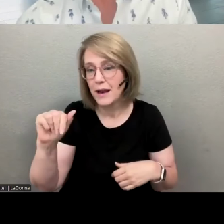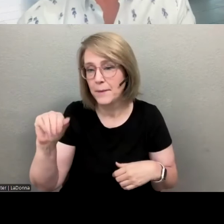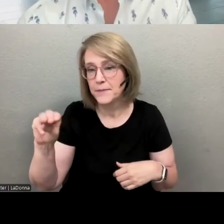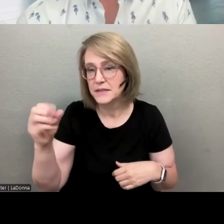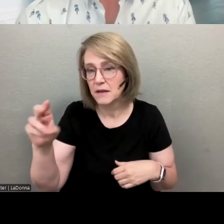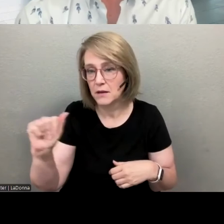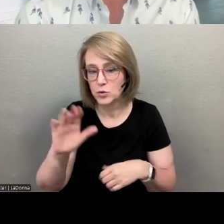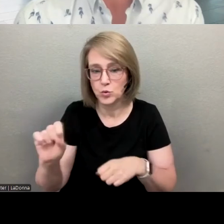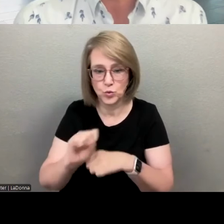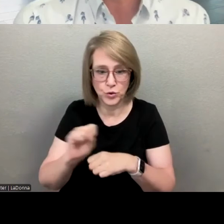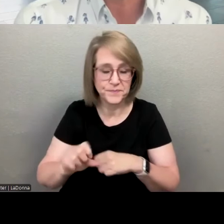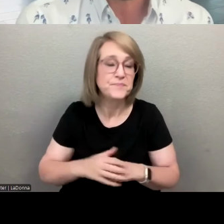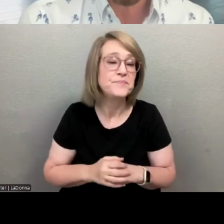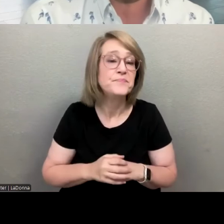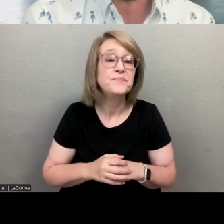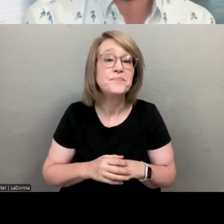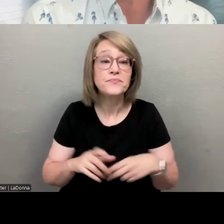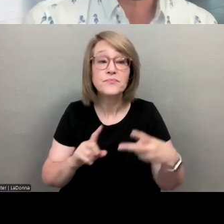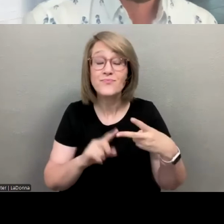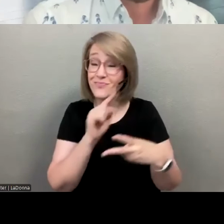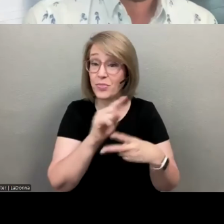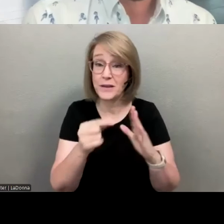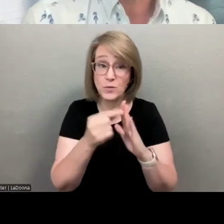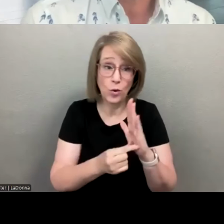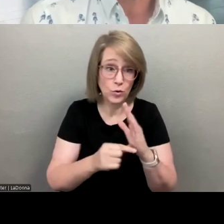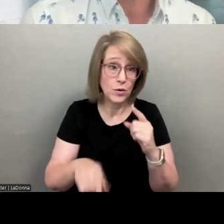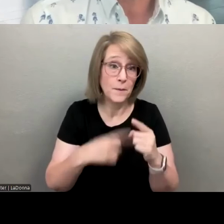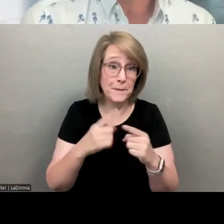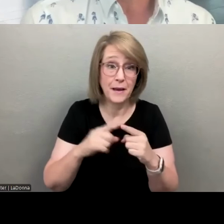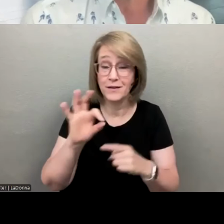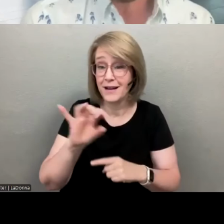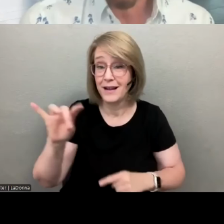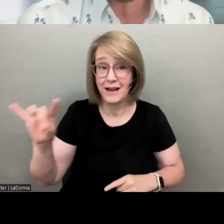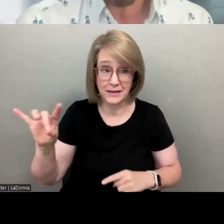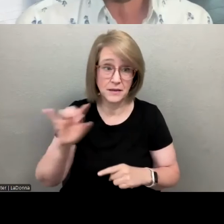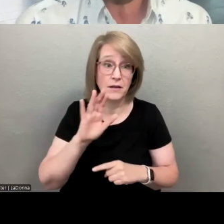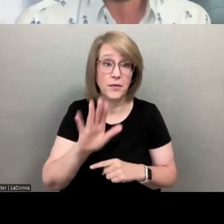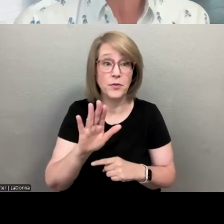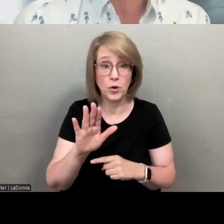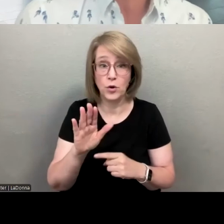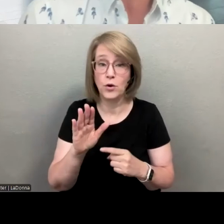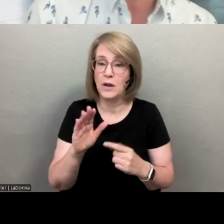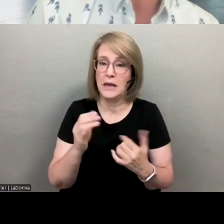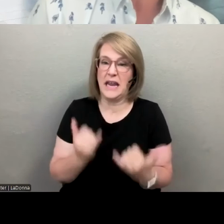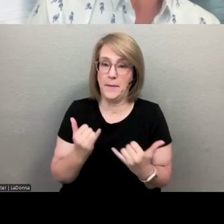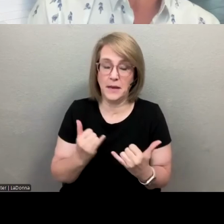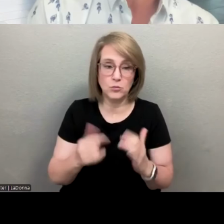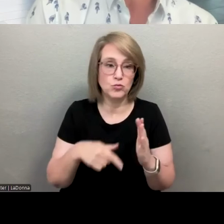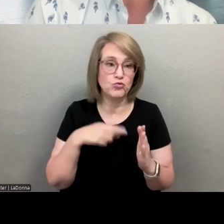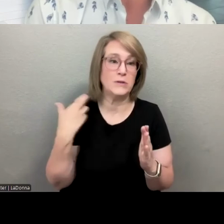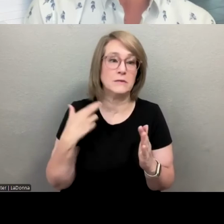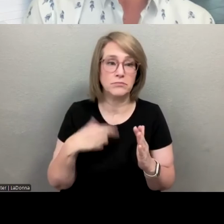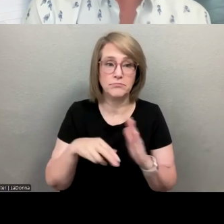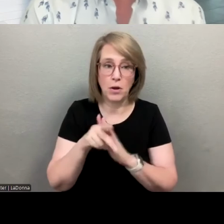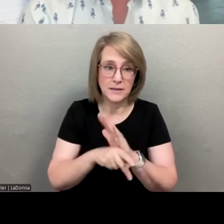released 988 report on its imminent risk policies. And Chris Drapo put out a report for Vibrant